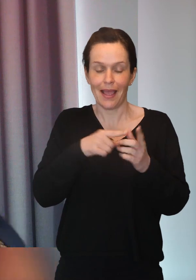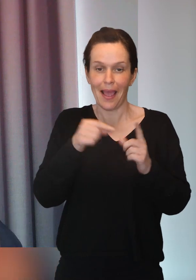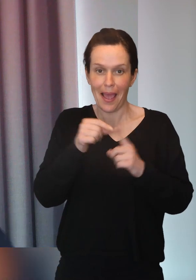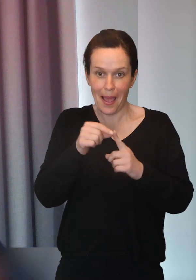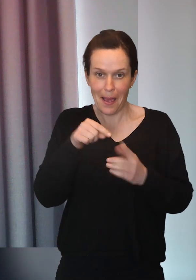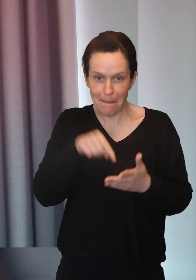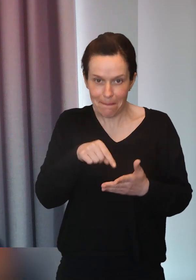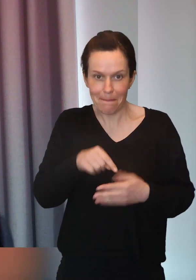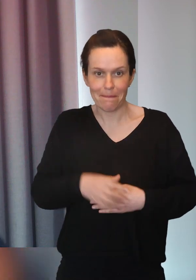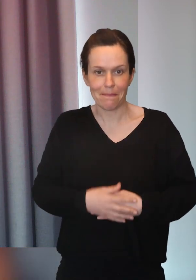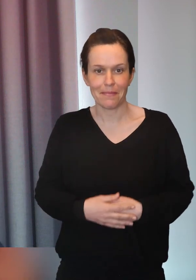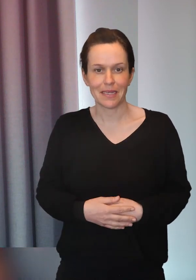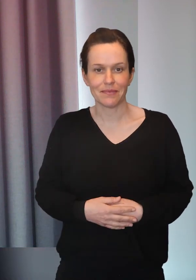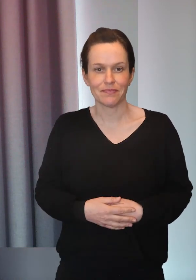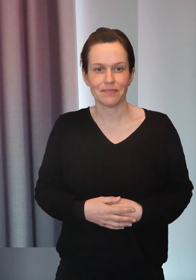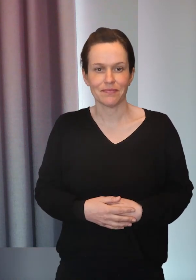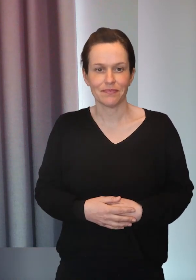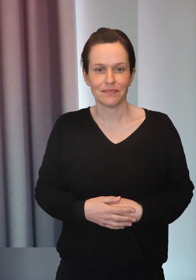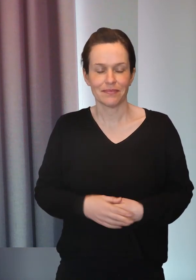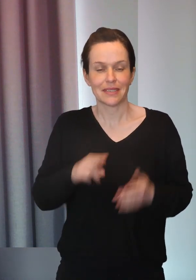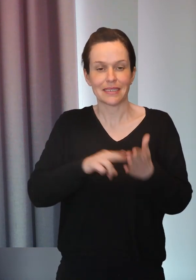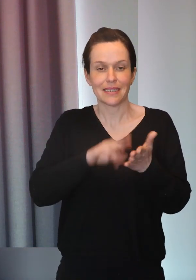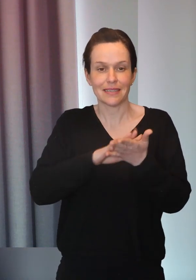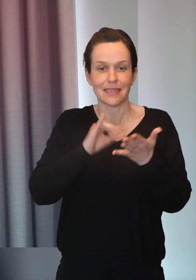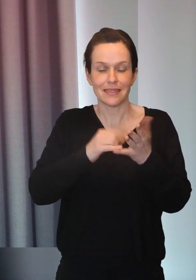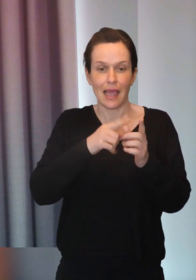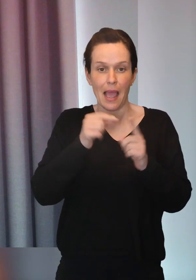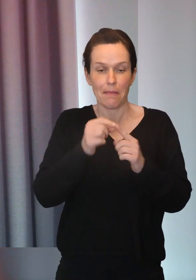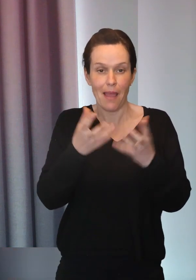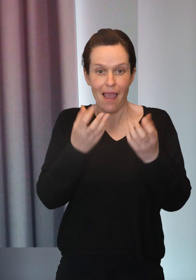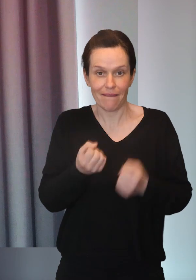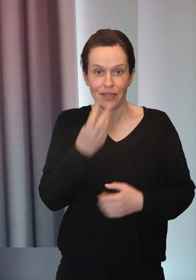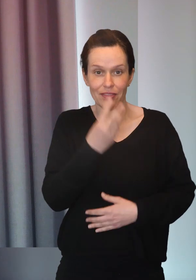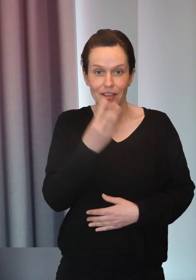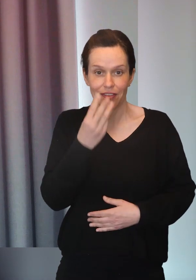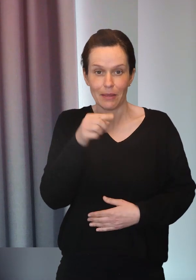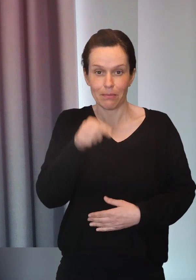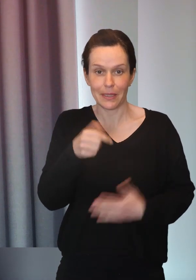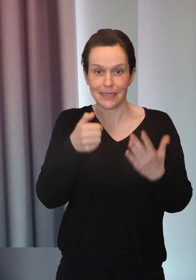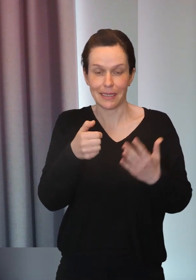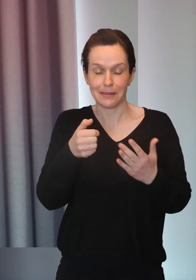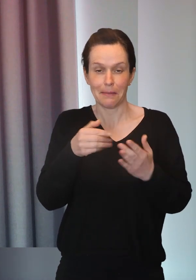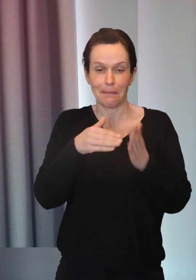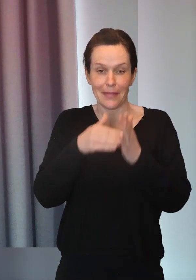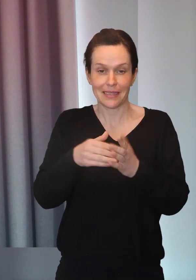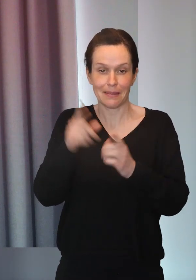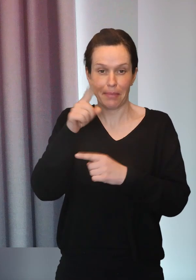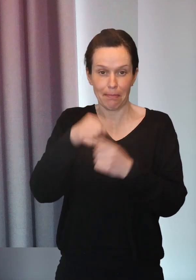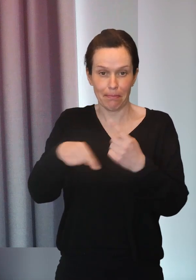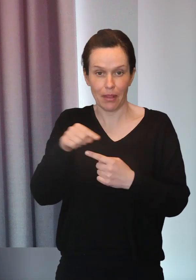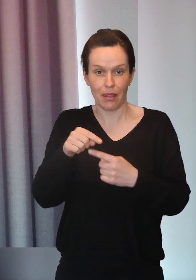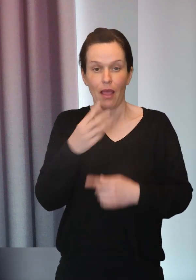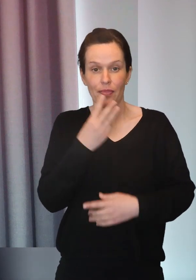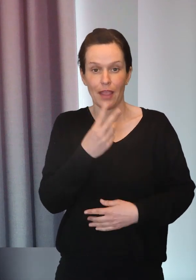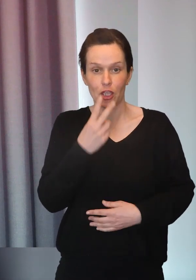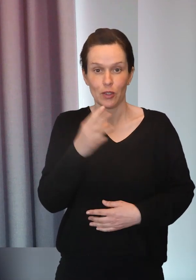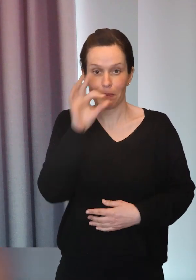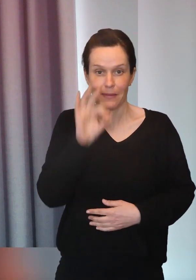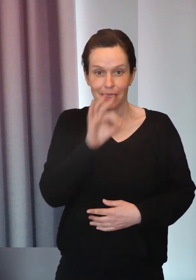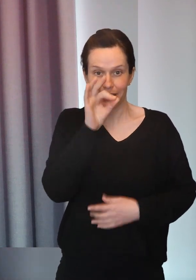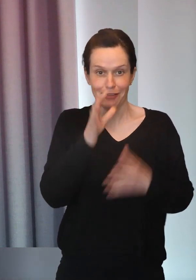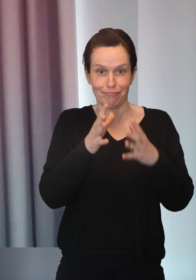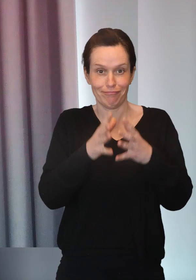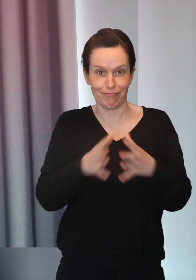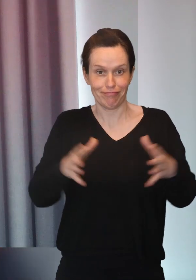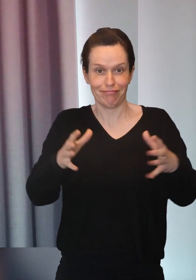might have more users than Netflix. The NHS app has 33.6 million users. There's